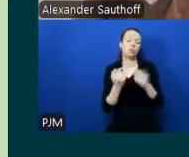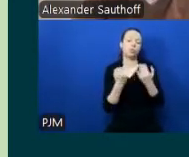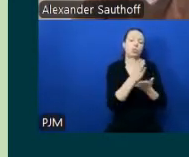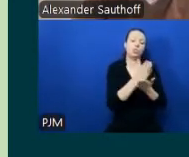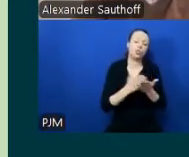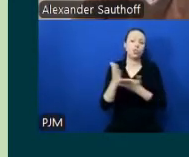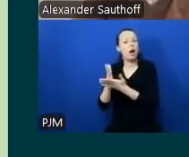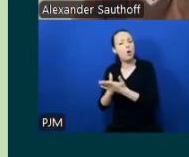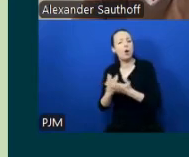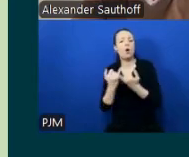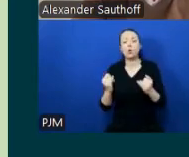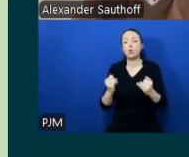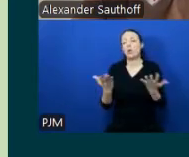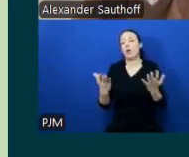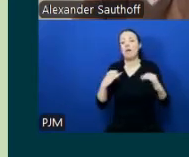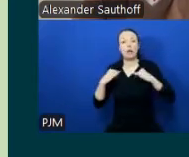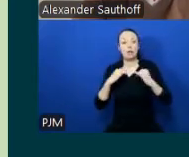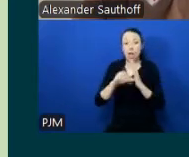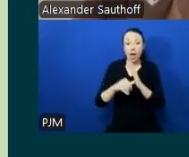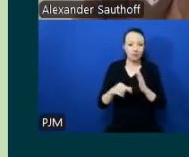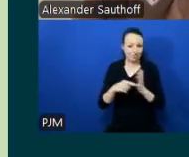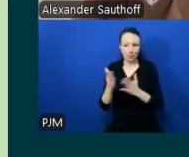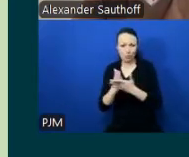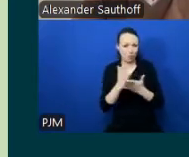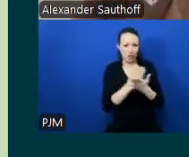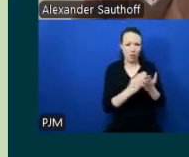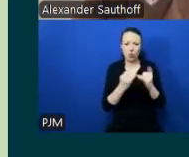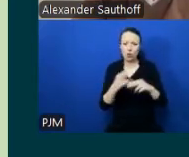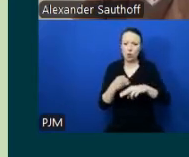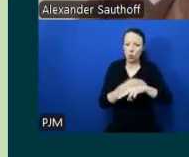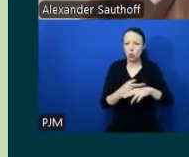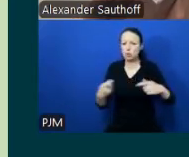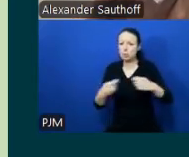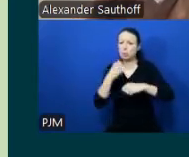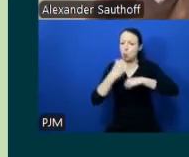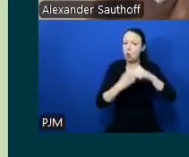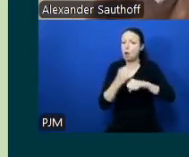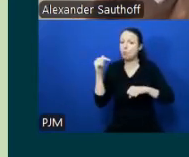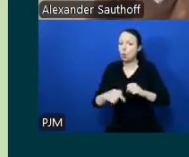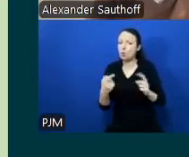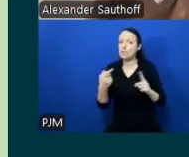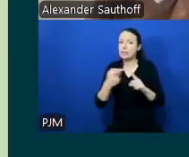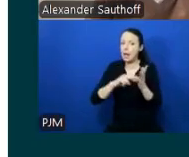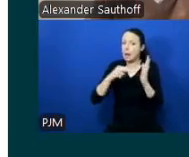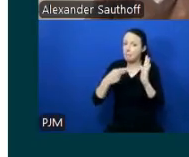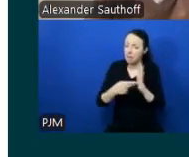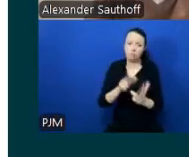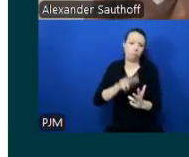space teams, they all need to work together to make these plans effective.